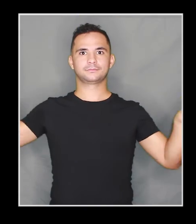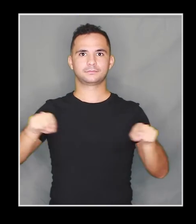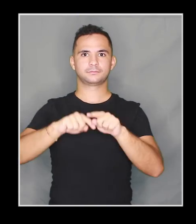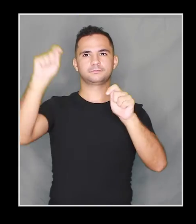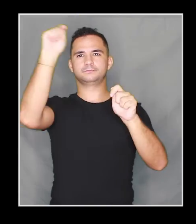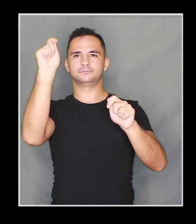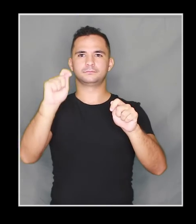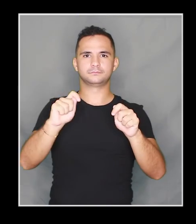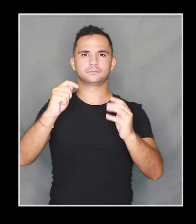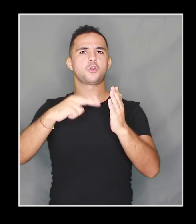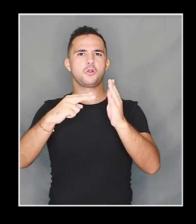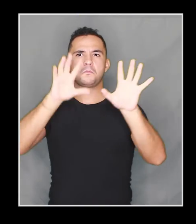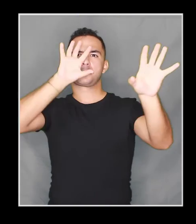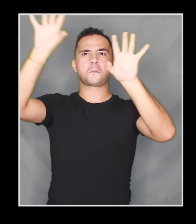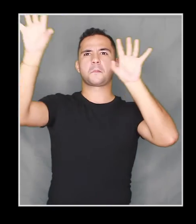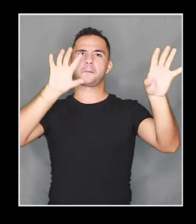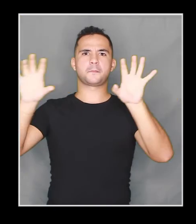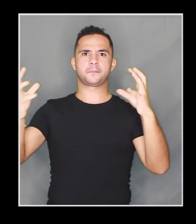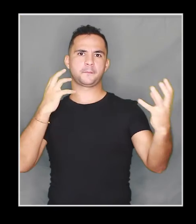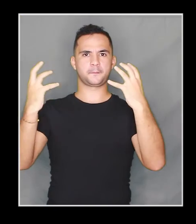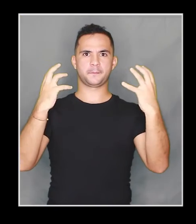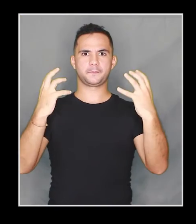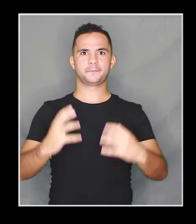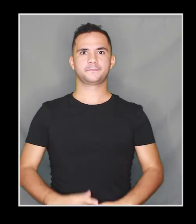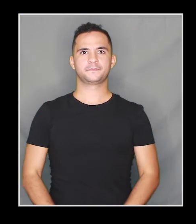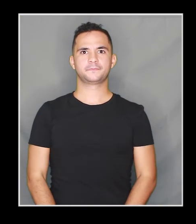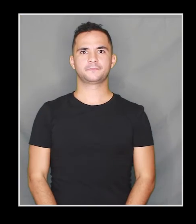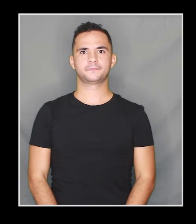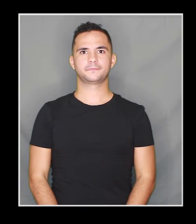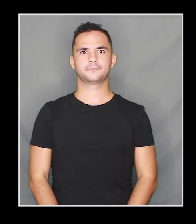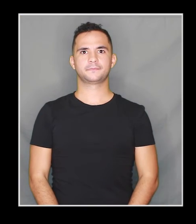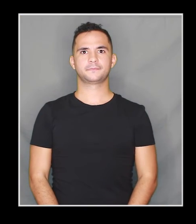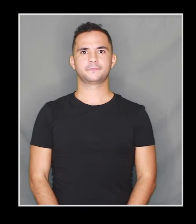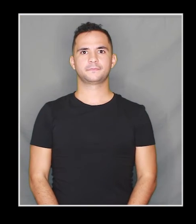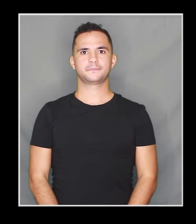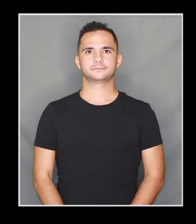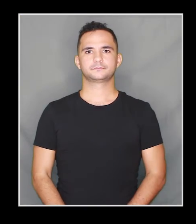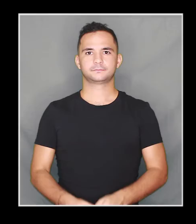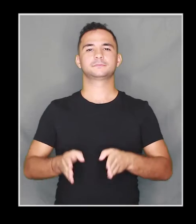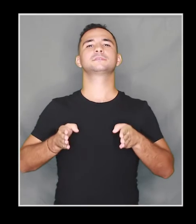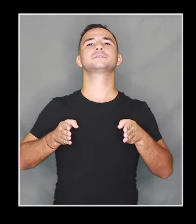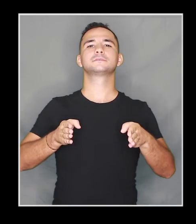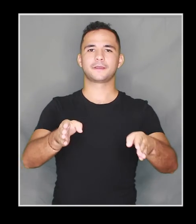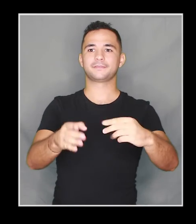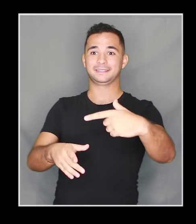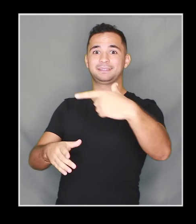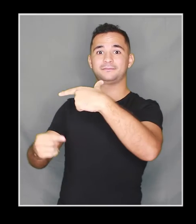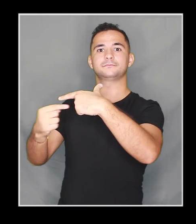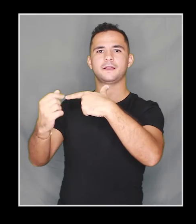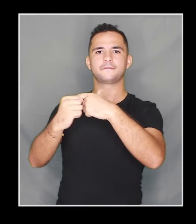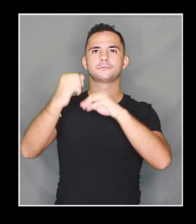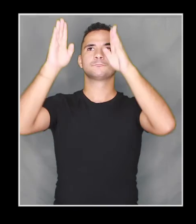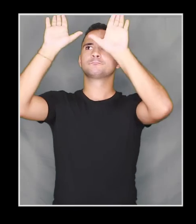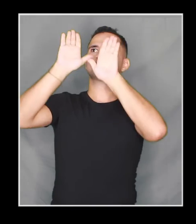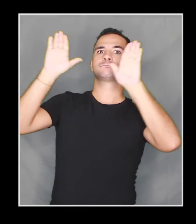posters, cartelli, painted in bright colors, were displayed outside theaters. Hung up on street